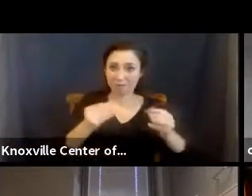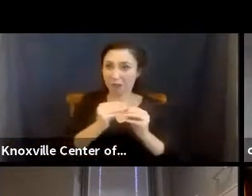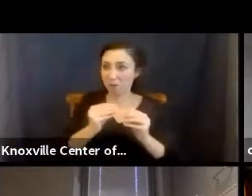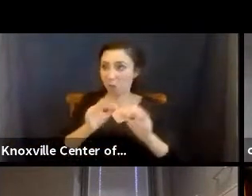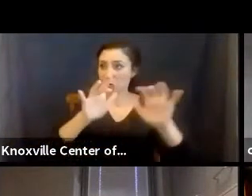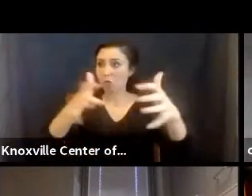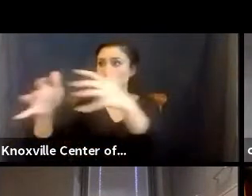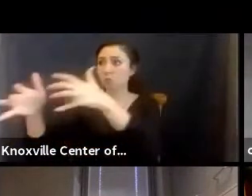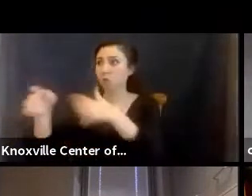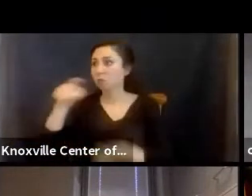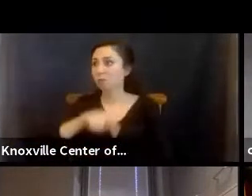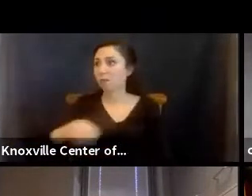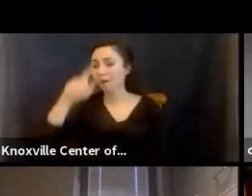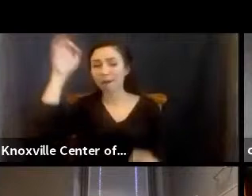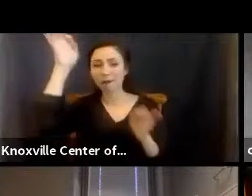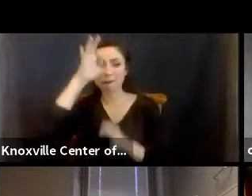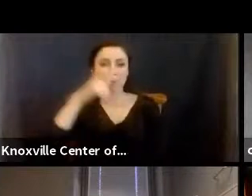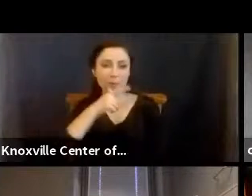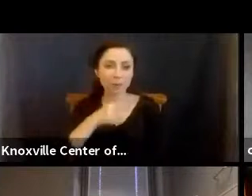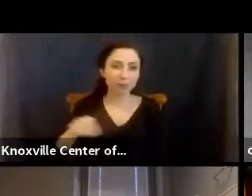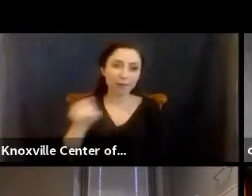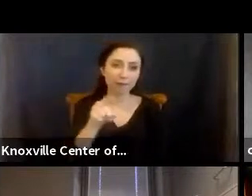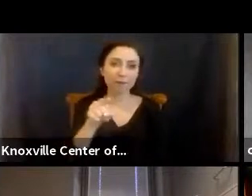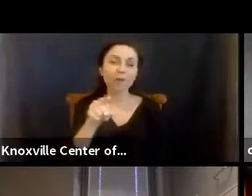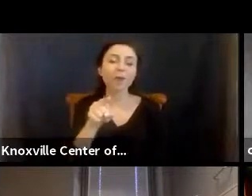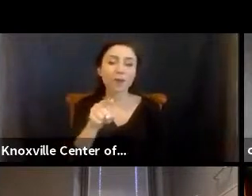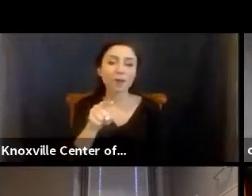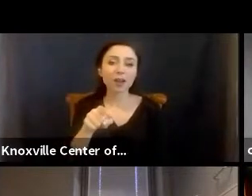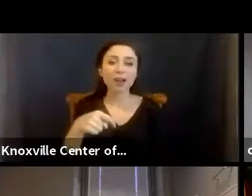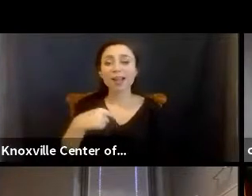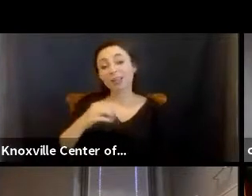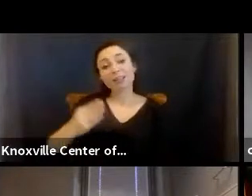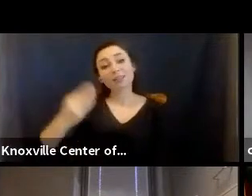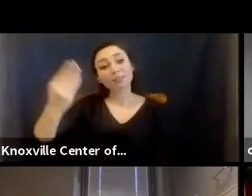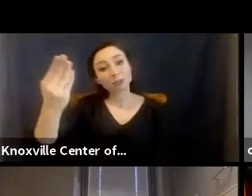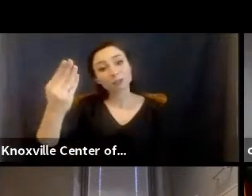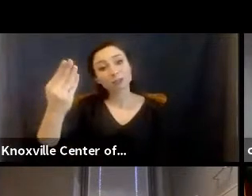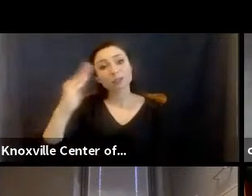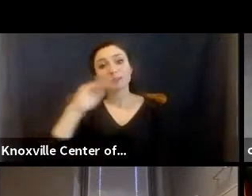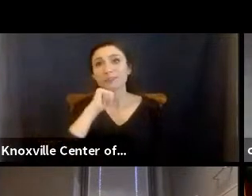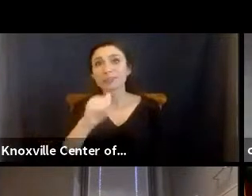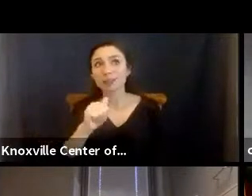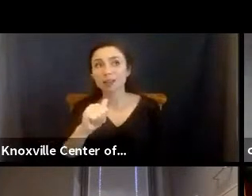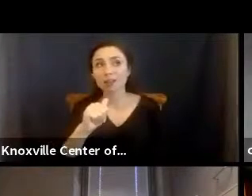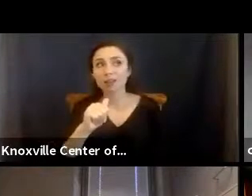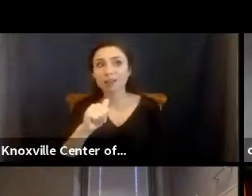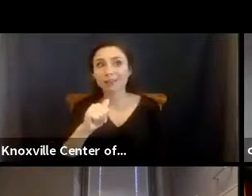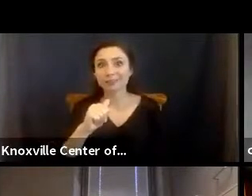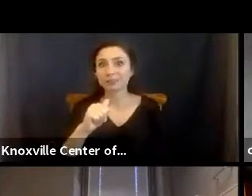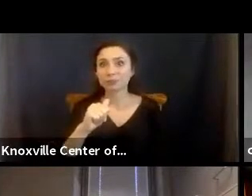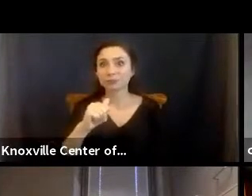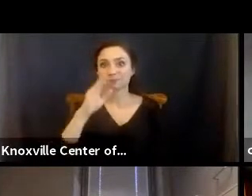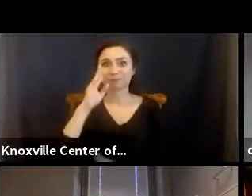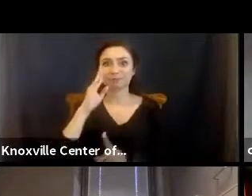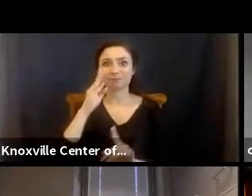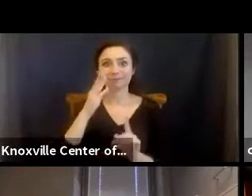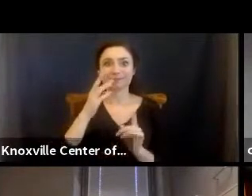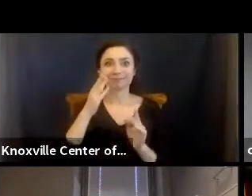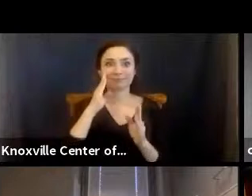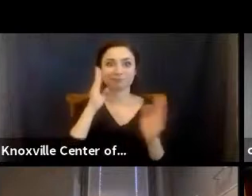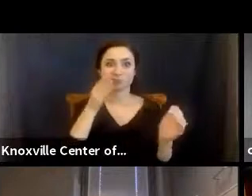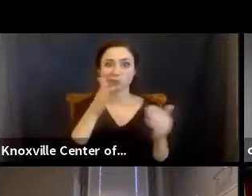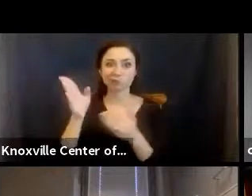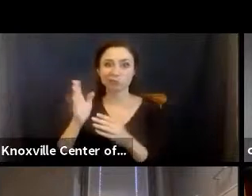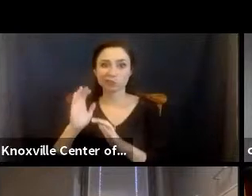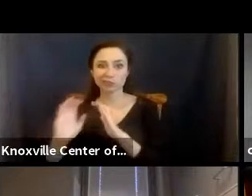people are. And I bring that up not to necessarily fundamentally direct the conversation. I bring it up because